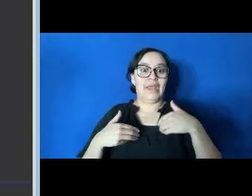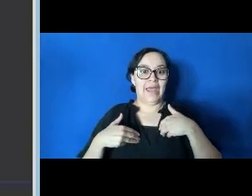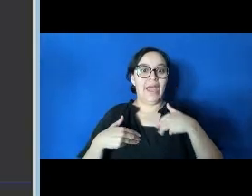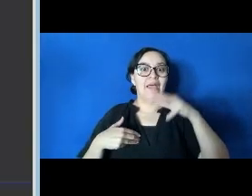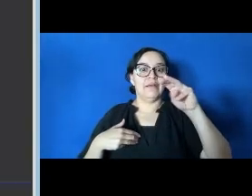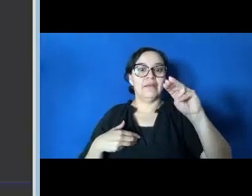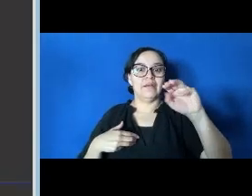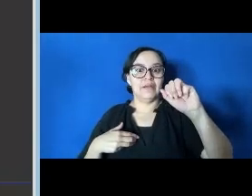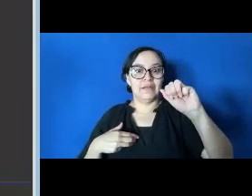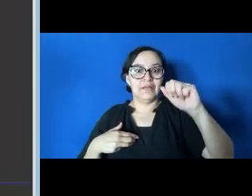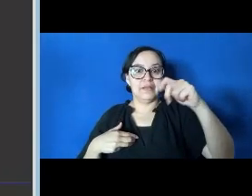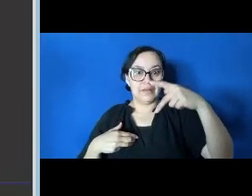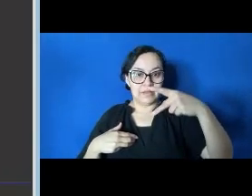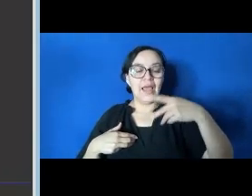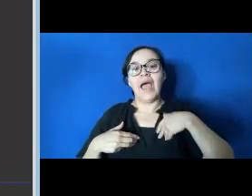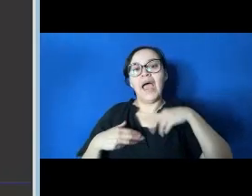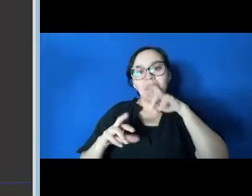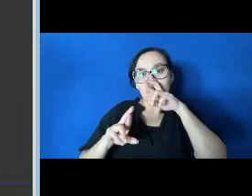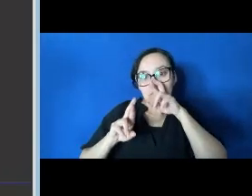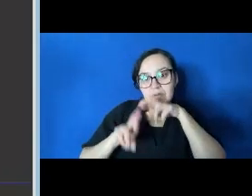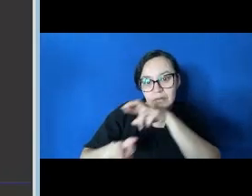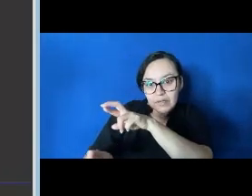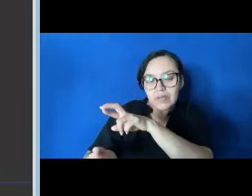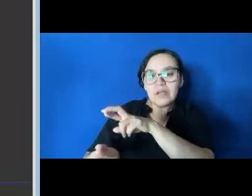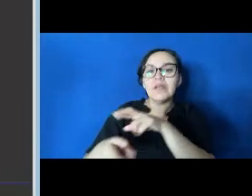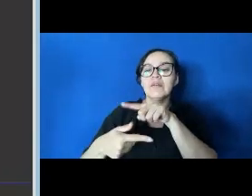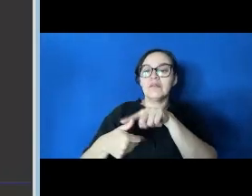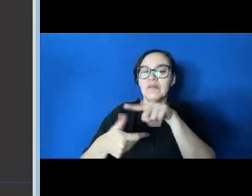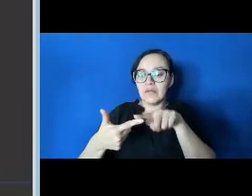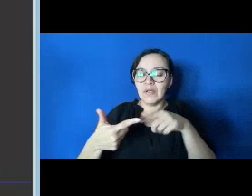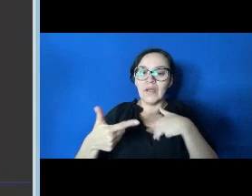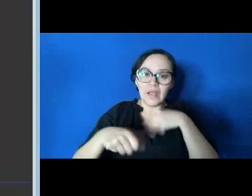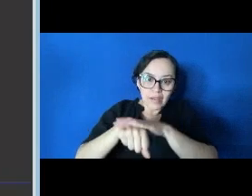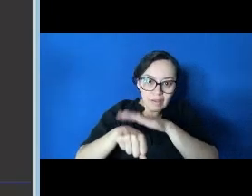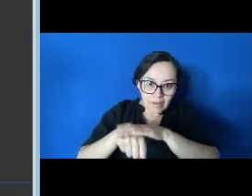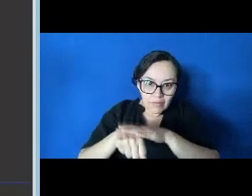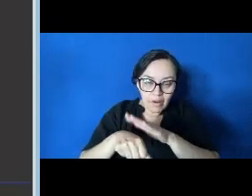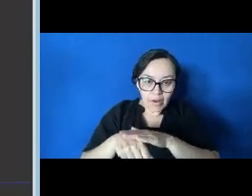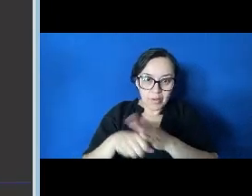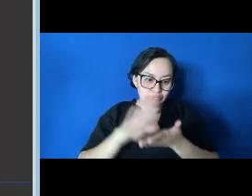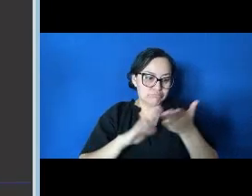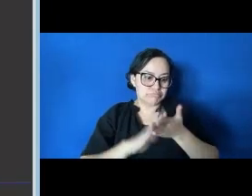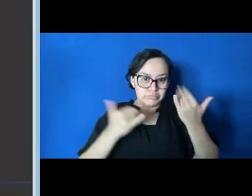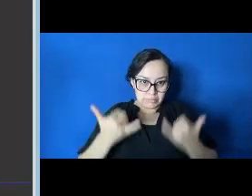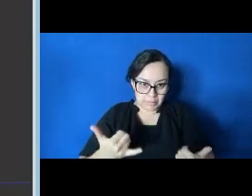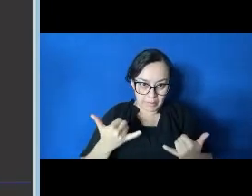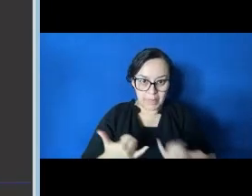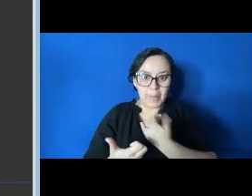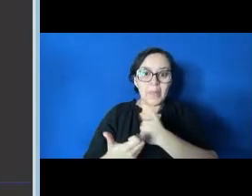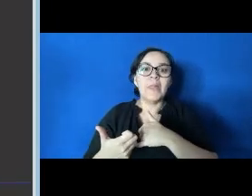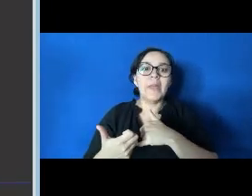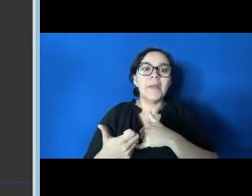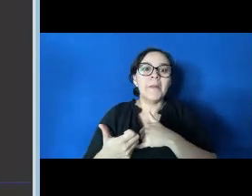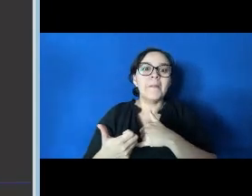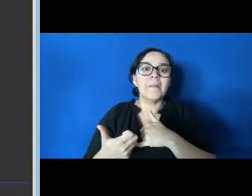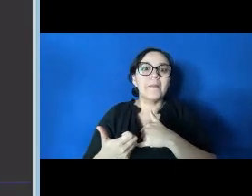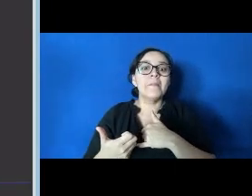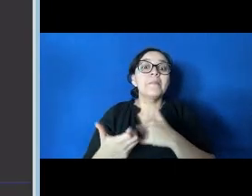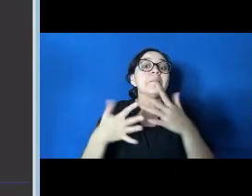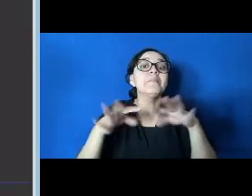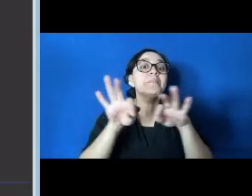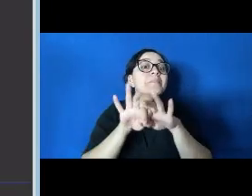map, sensores de ríos, we tenemos have the river vigilancia y advertencias sensors, y avisos que están vigentes the en estos momentos. advices and warnings that are Lo más importante es,